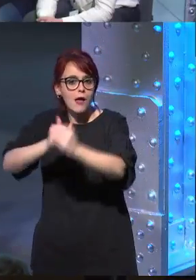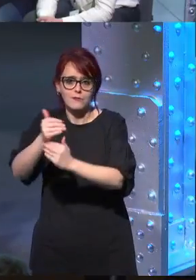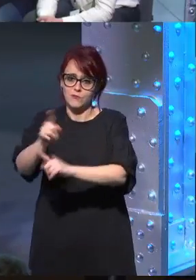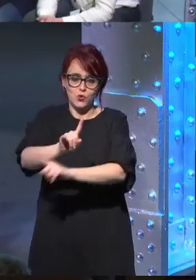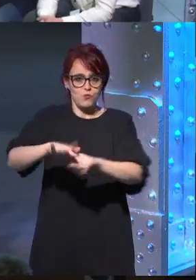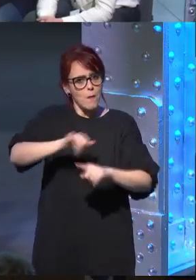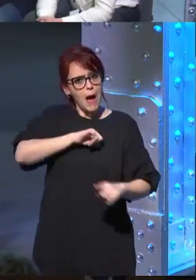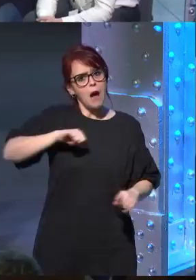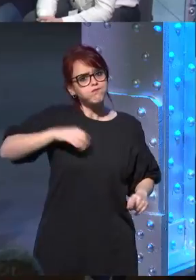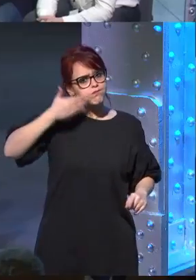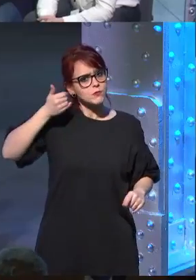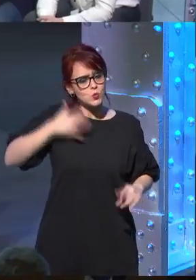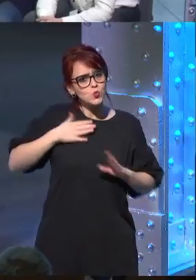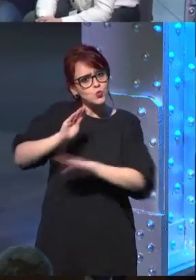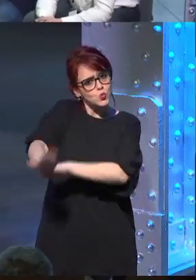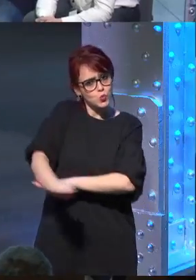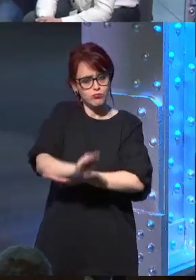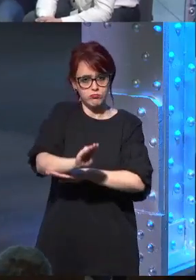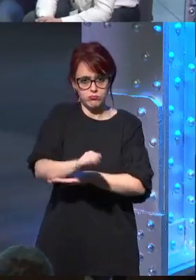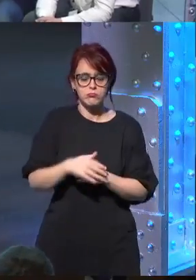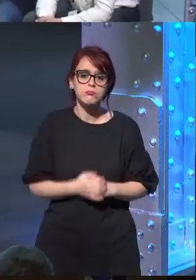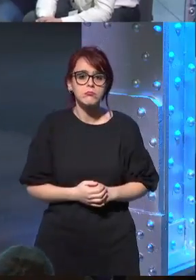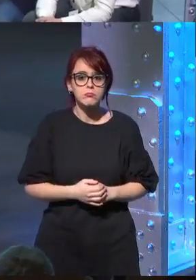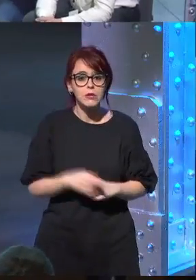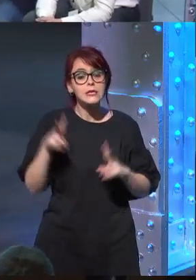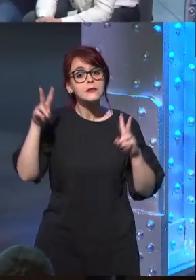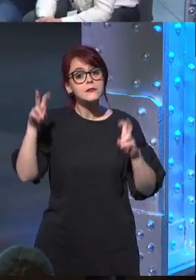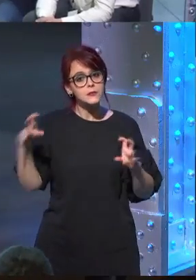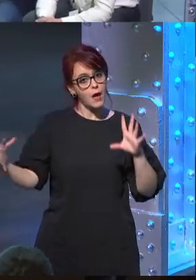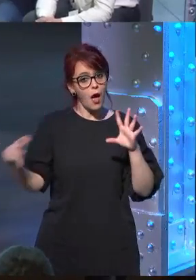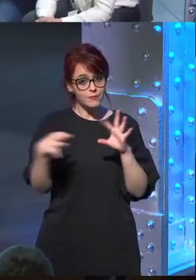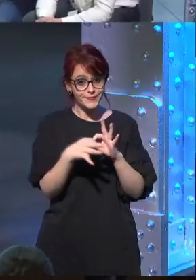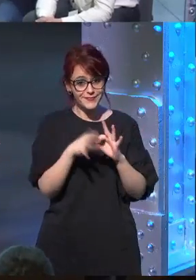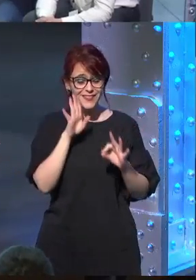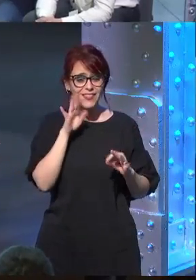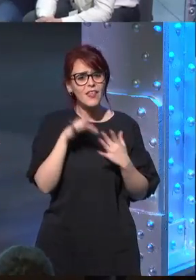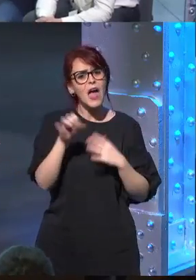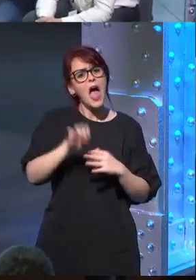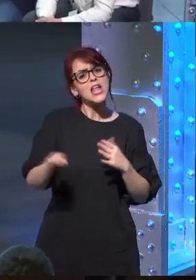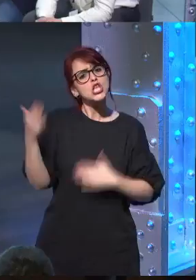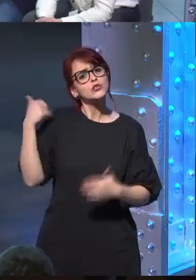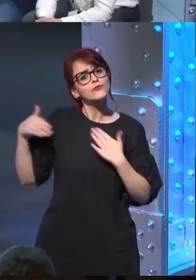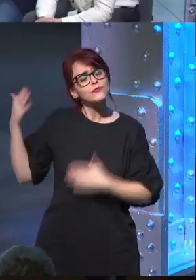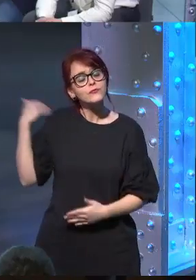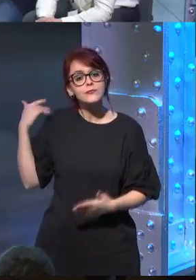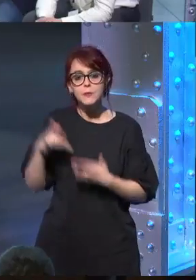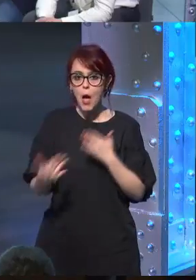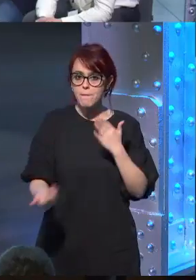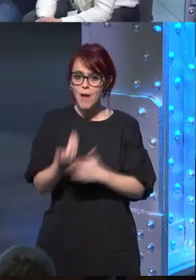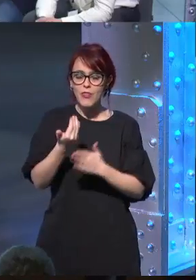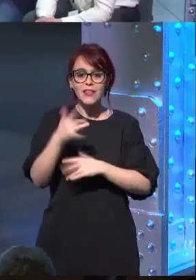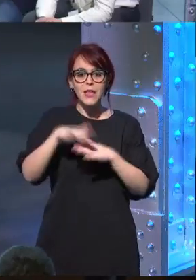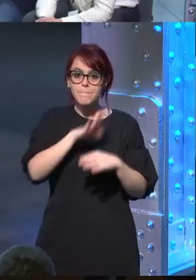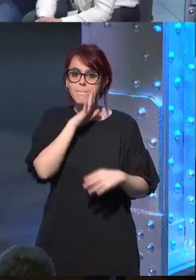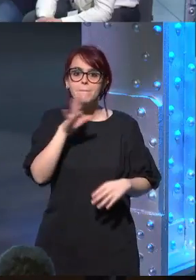and they are teenagers, they have a progressive right to exercise their privacy and honor. Well, according to